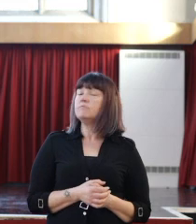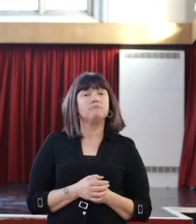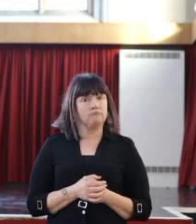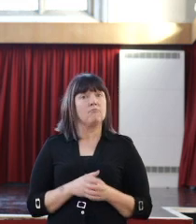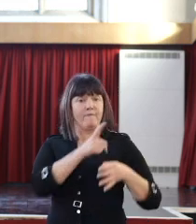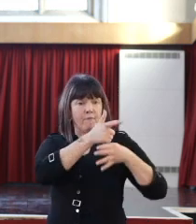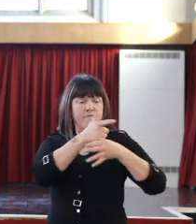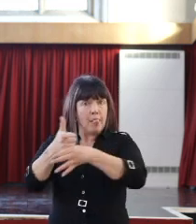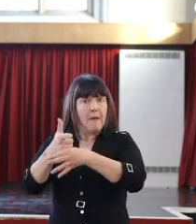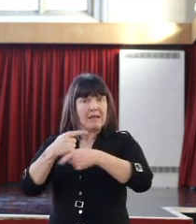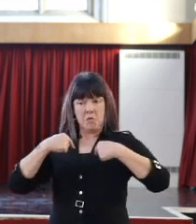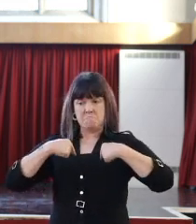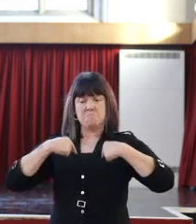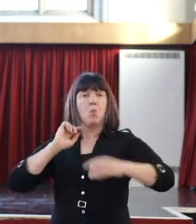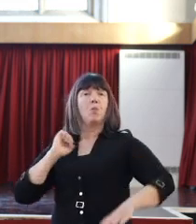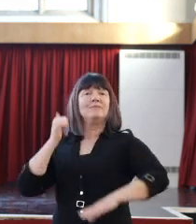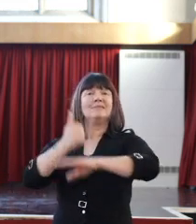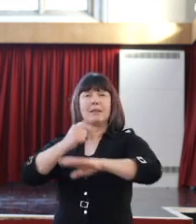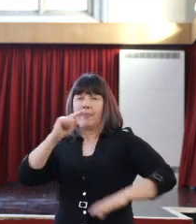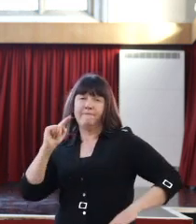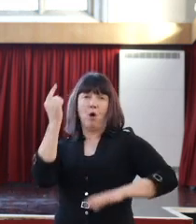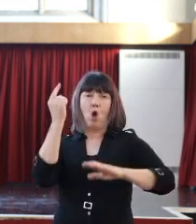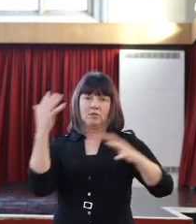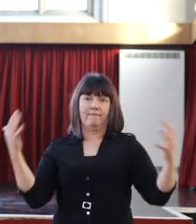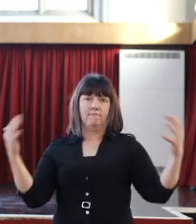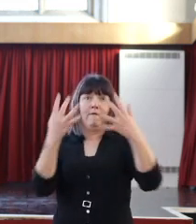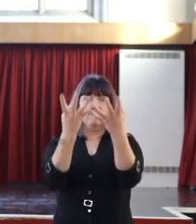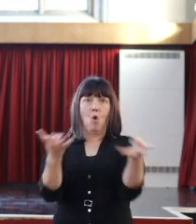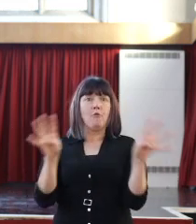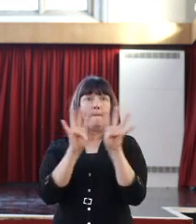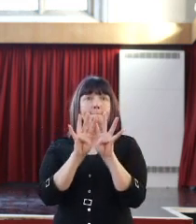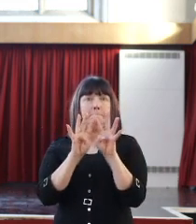filmmakers. Aha, there we go.